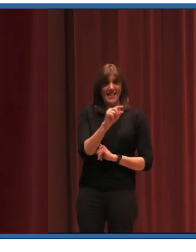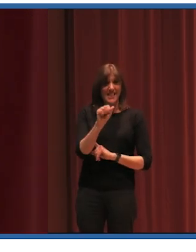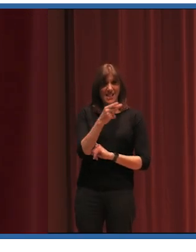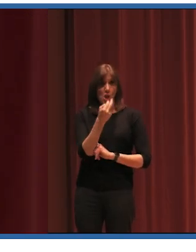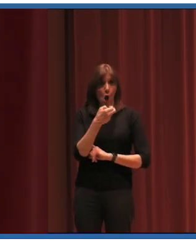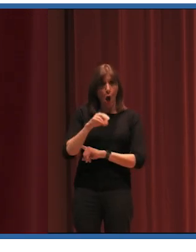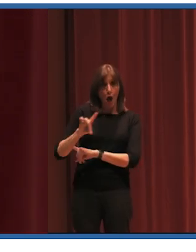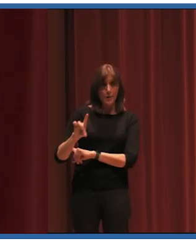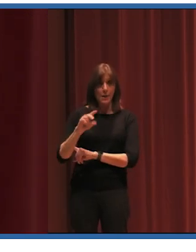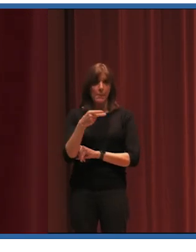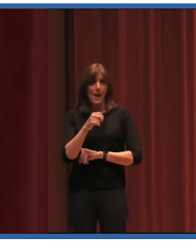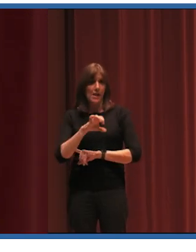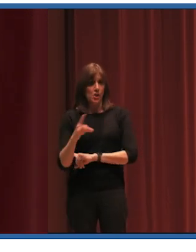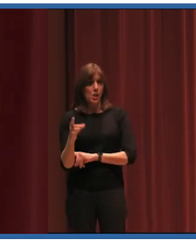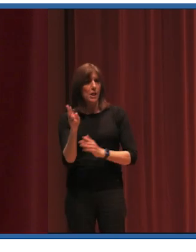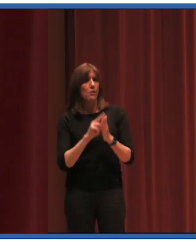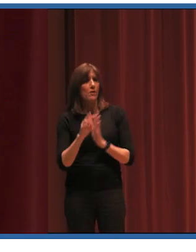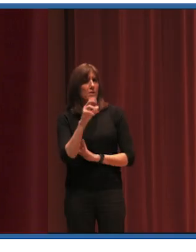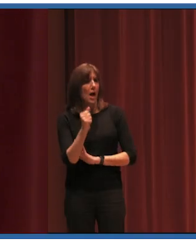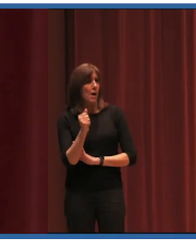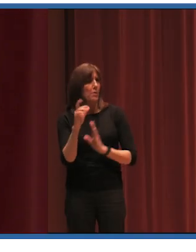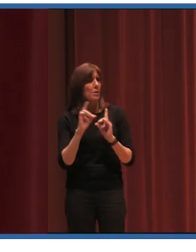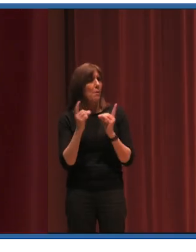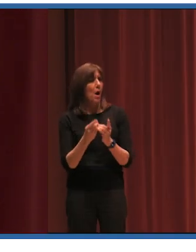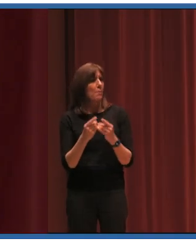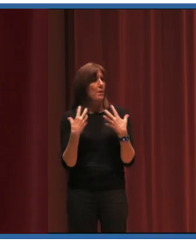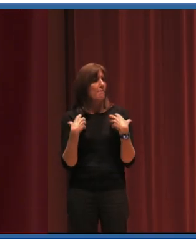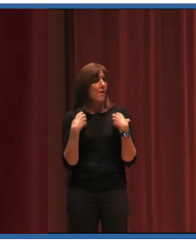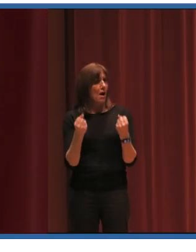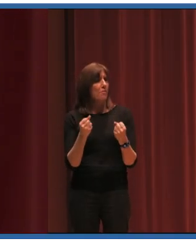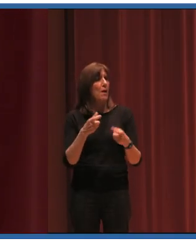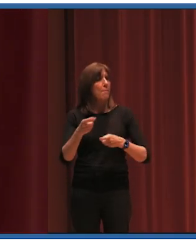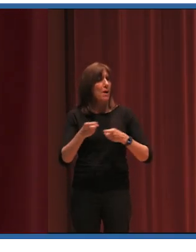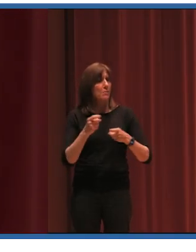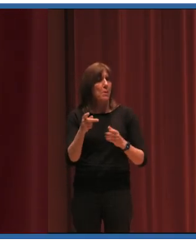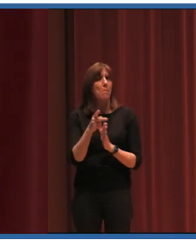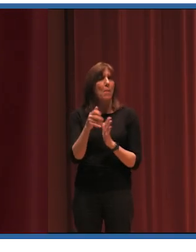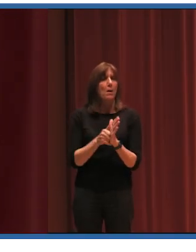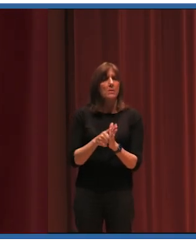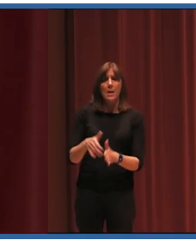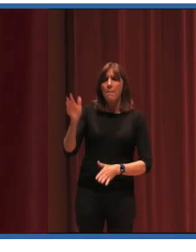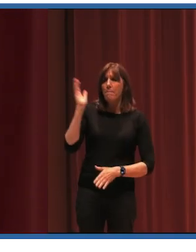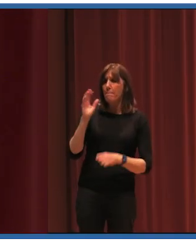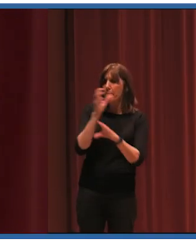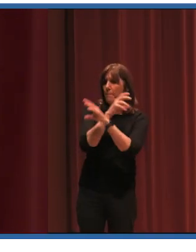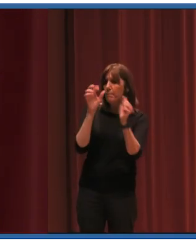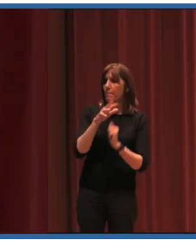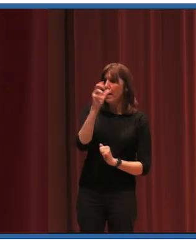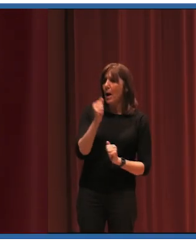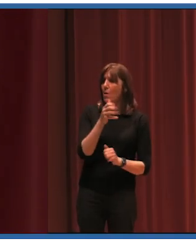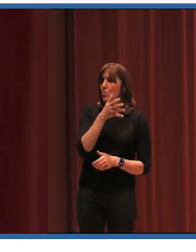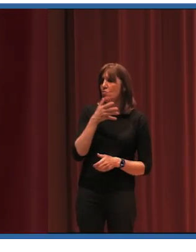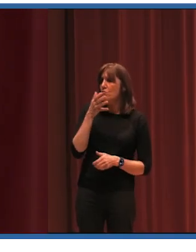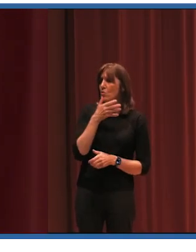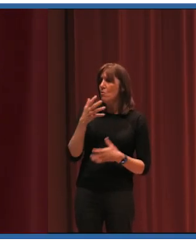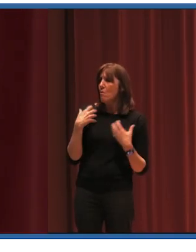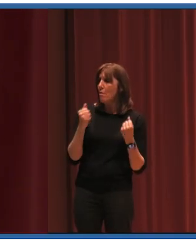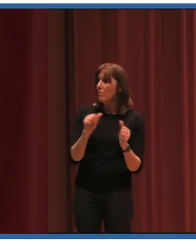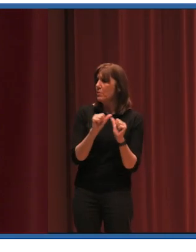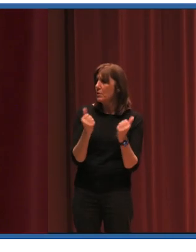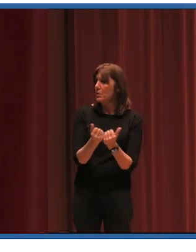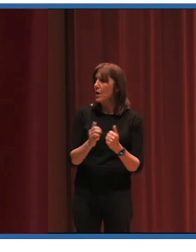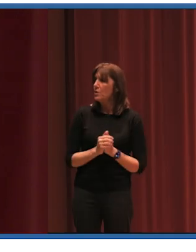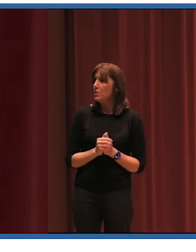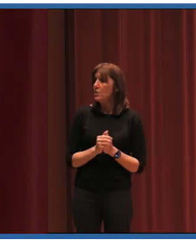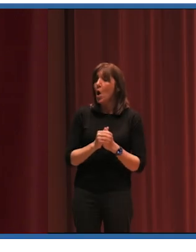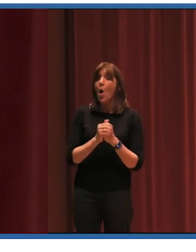in the University of Iowa's Department of Health Management and Policy, and past president of the Iowa Rural Health Association.